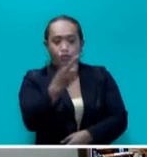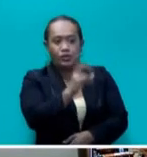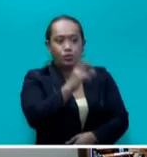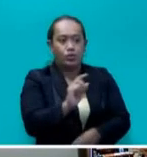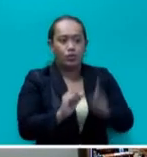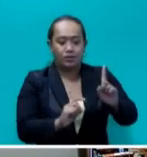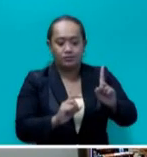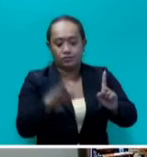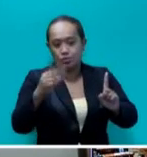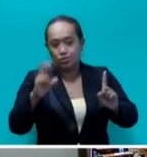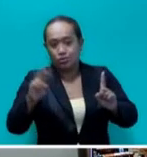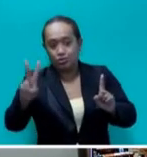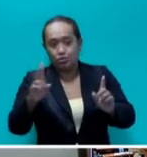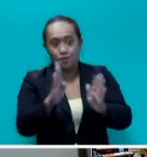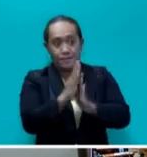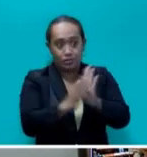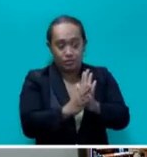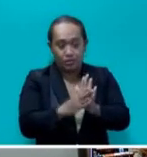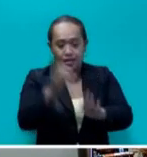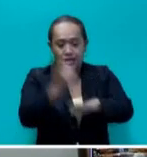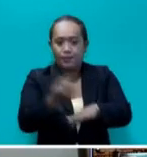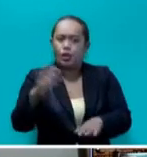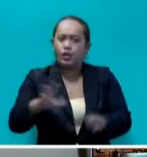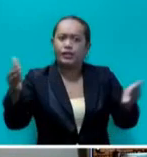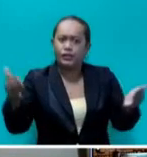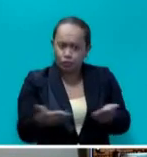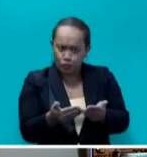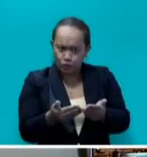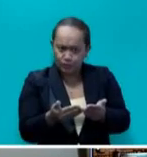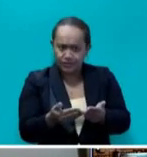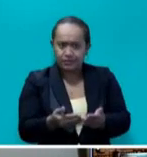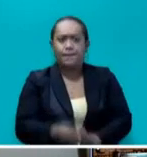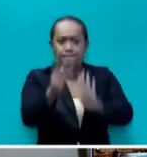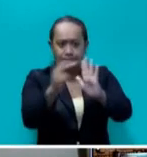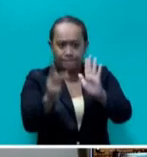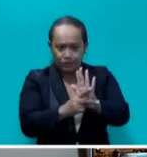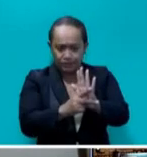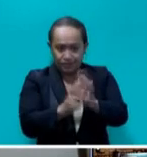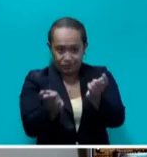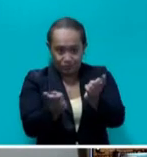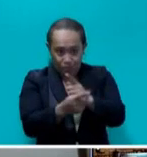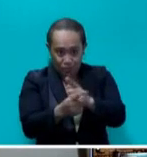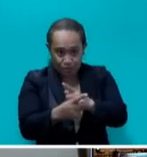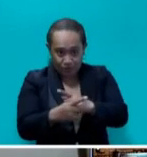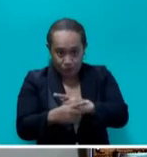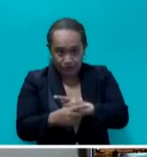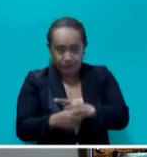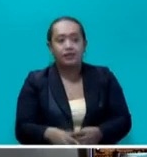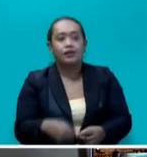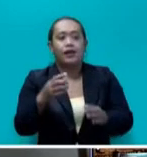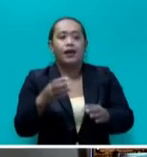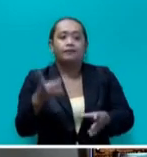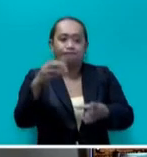2021-2022 budget, the government has introduced a number of fiscal reforms and policies. These reforms have been outlined as part of the budget